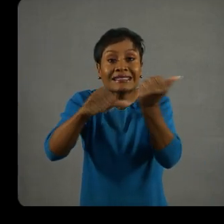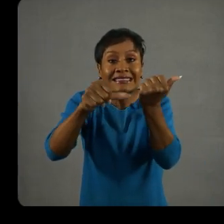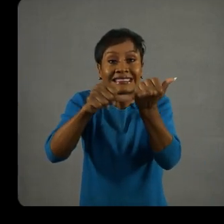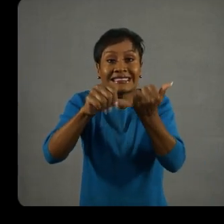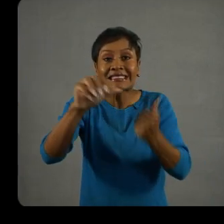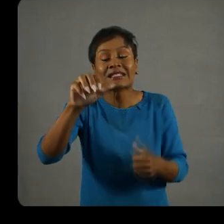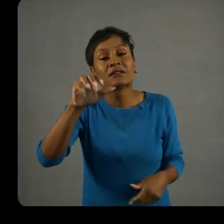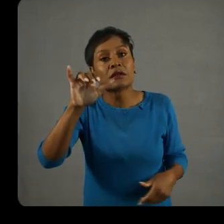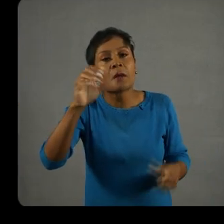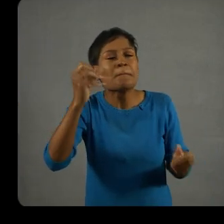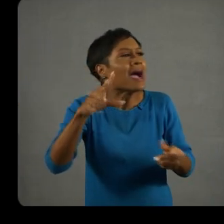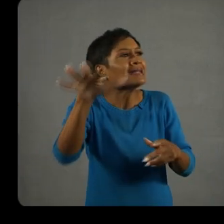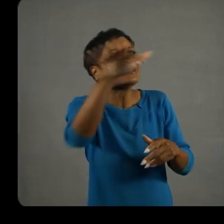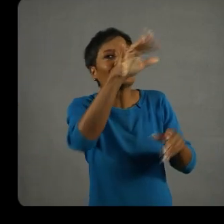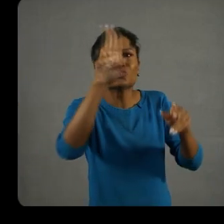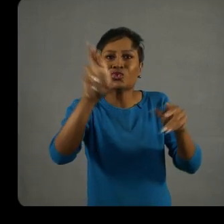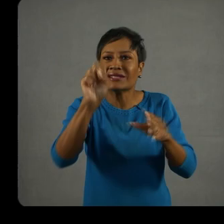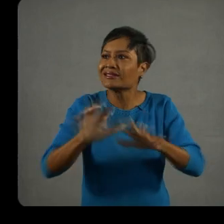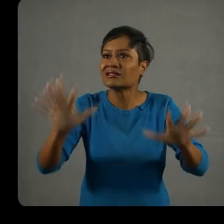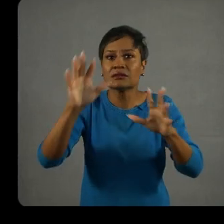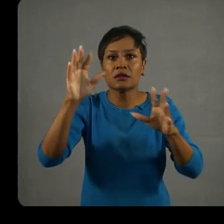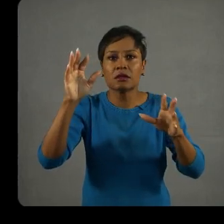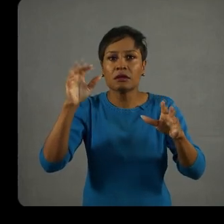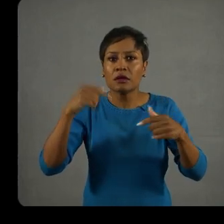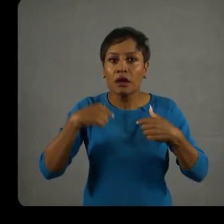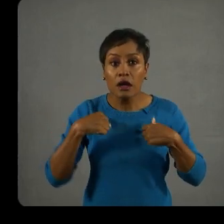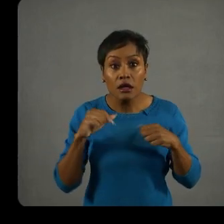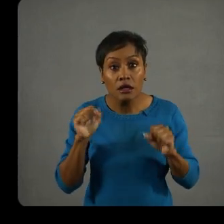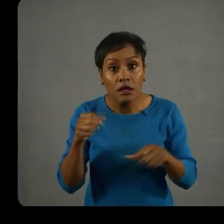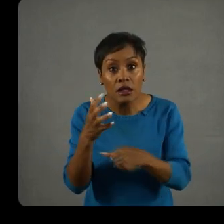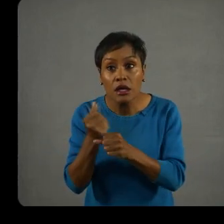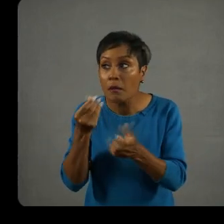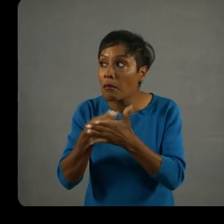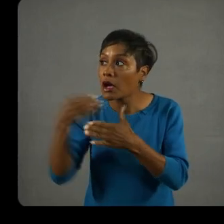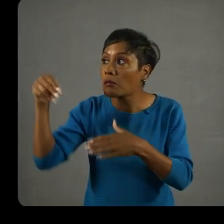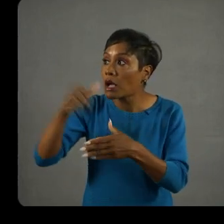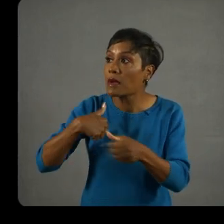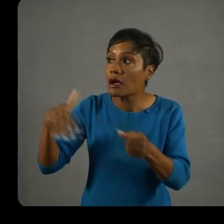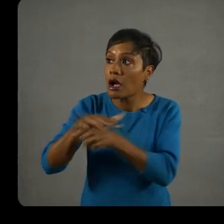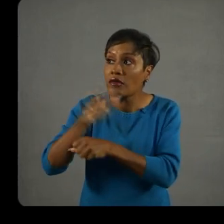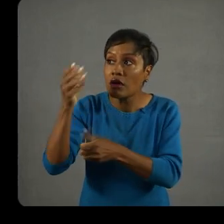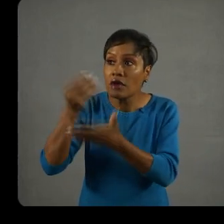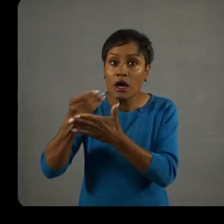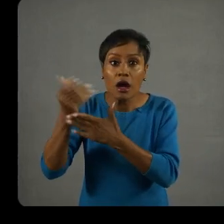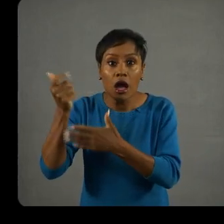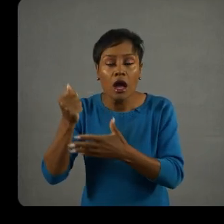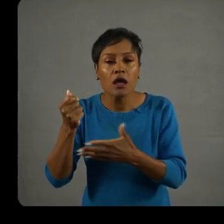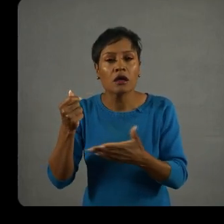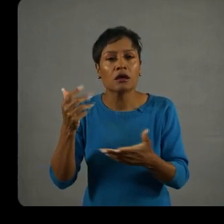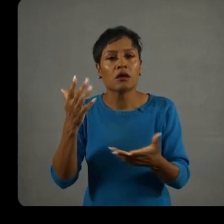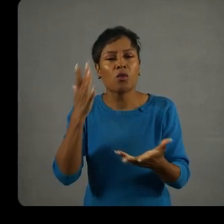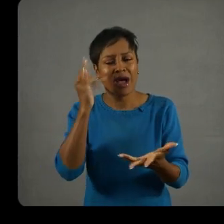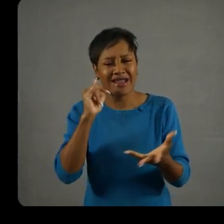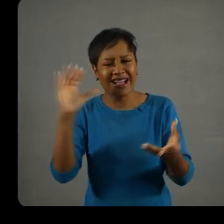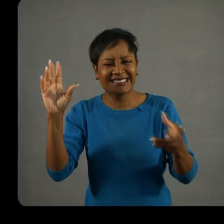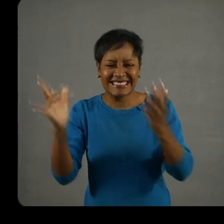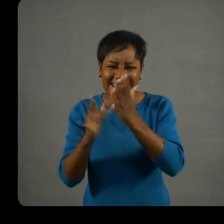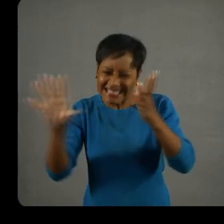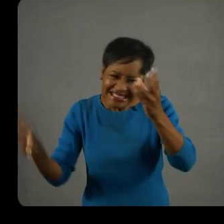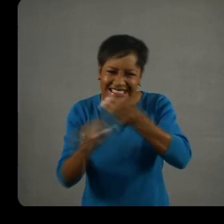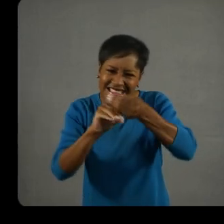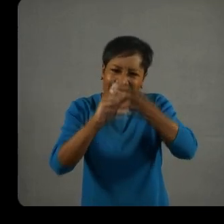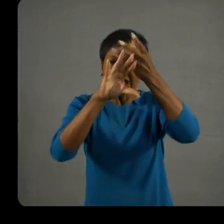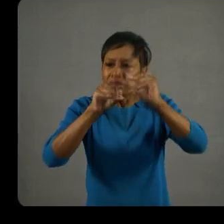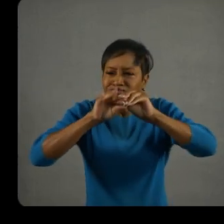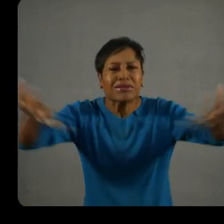across the nation do not know that they're eligible for financial aid. Could we use technology to solve that? So if you're in the room and if you